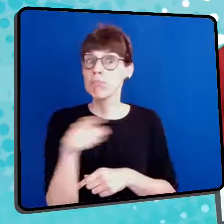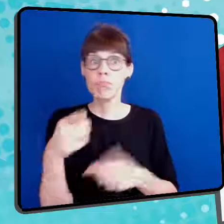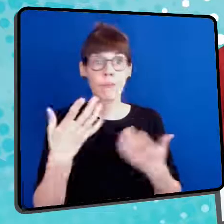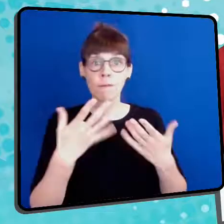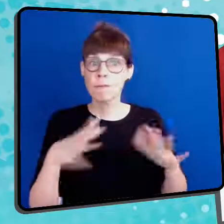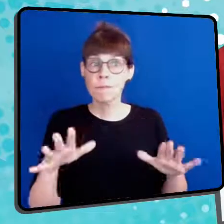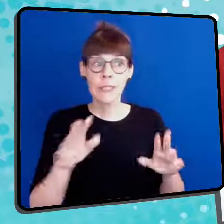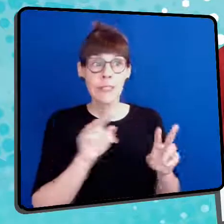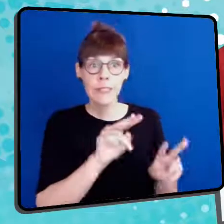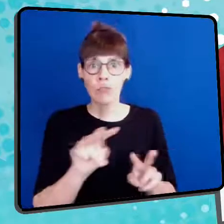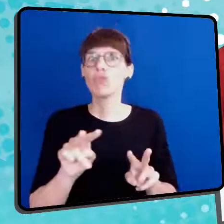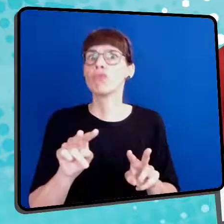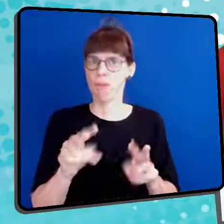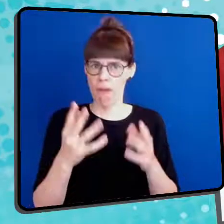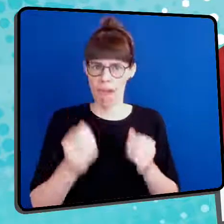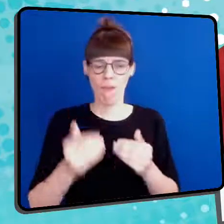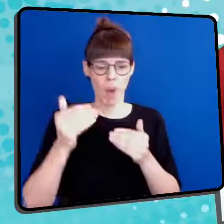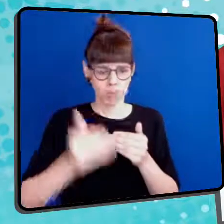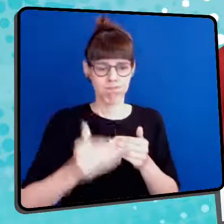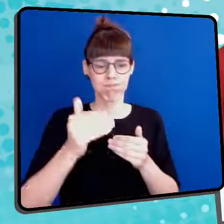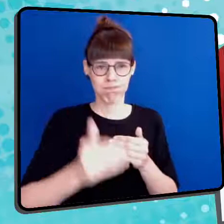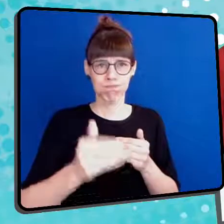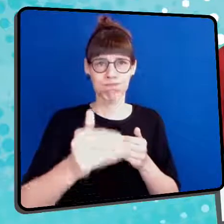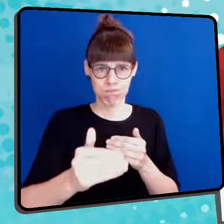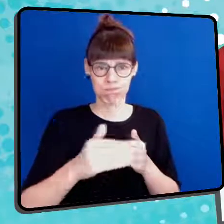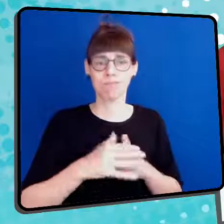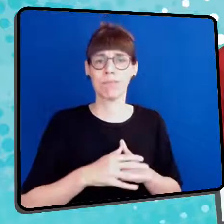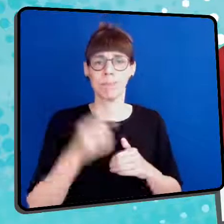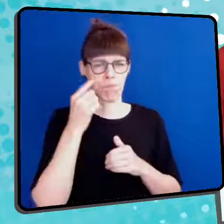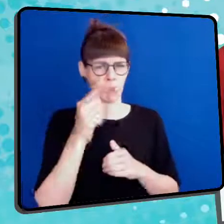sessions going on. So go to mybuild.microsoft.com.